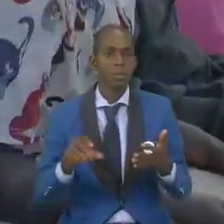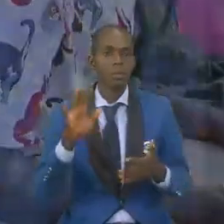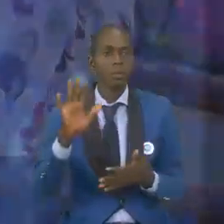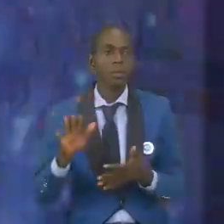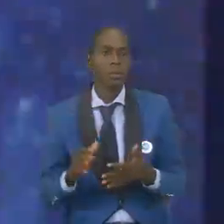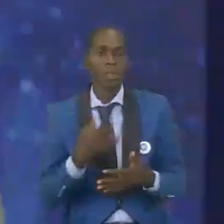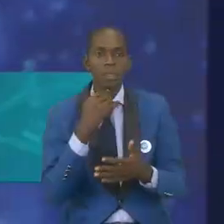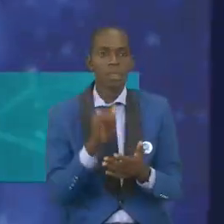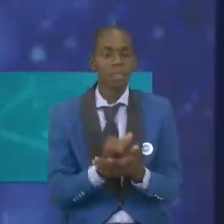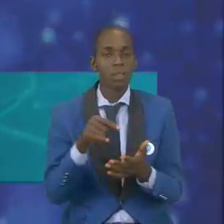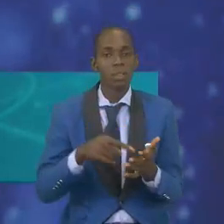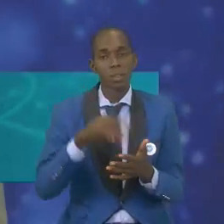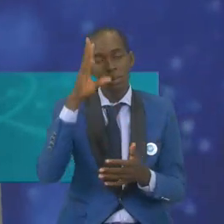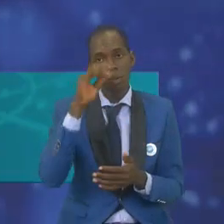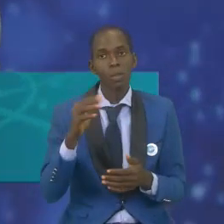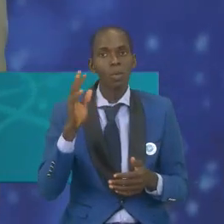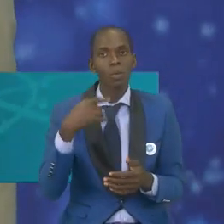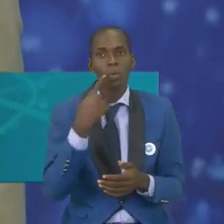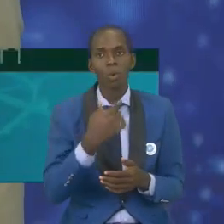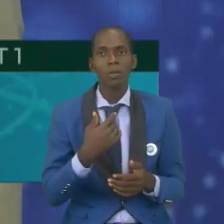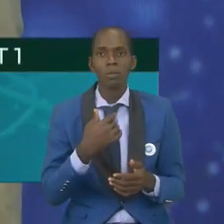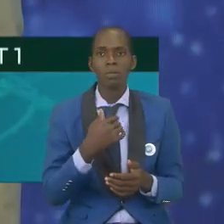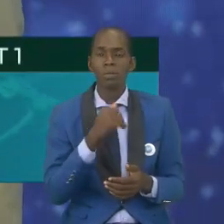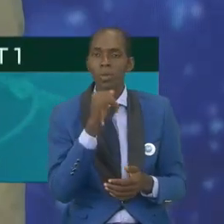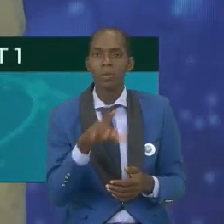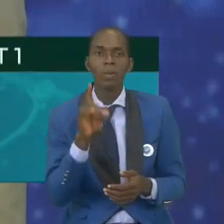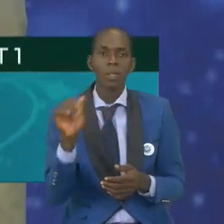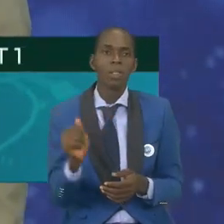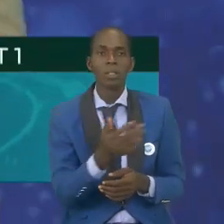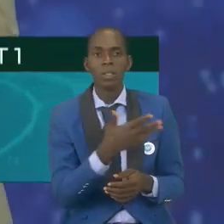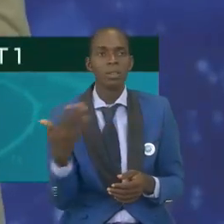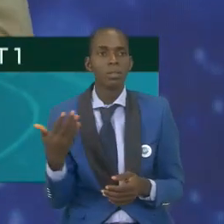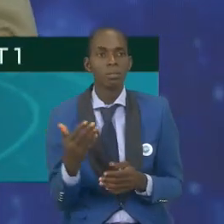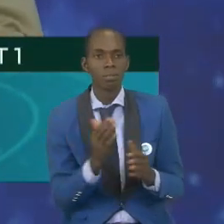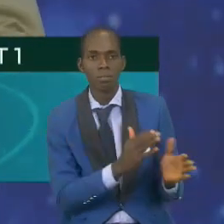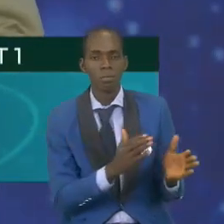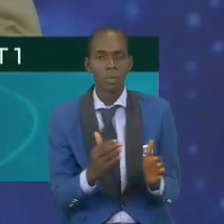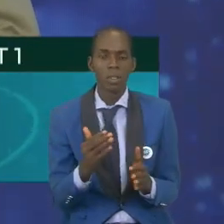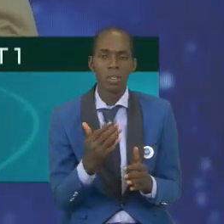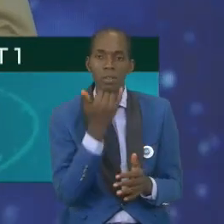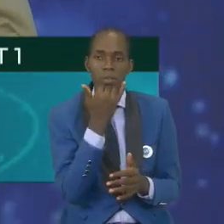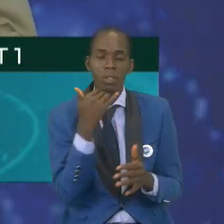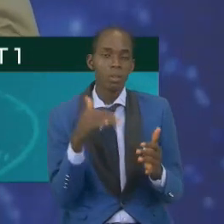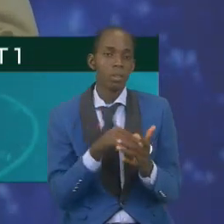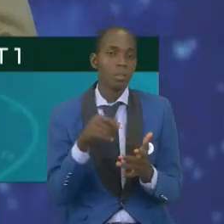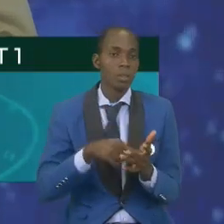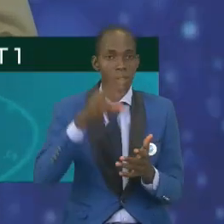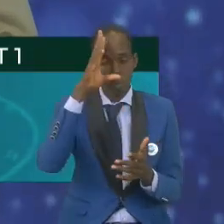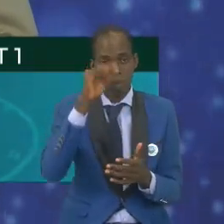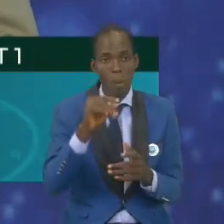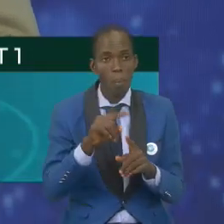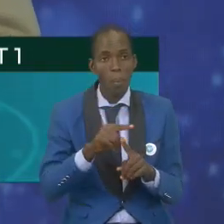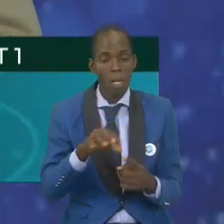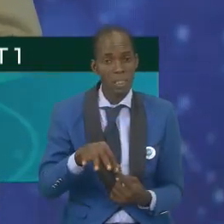these men, we shall not find any occasion against this Daniel, except we find